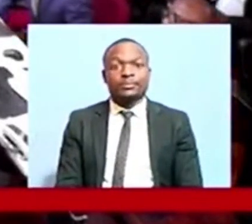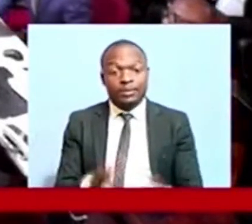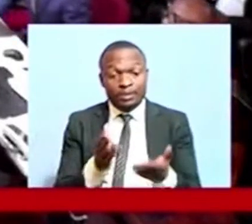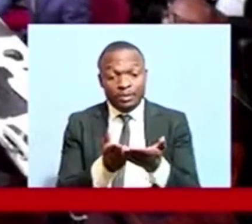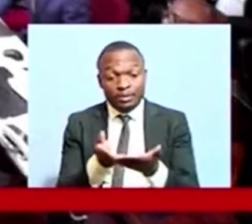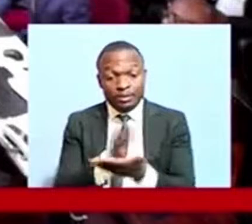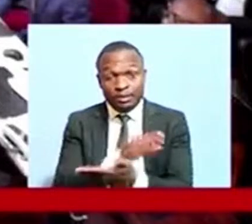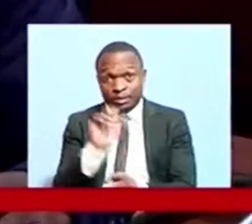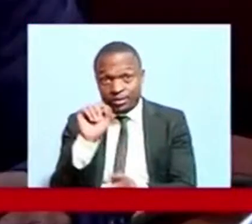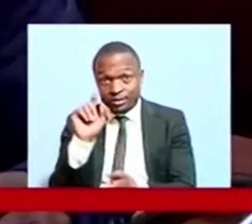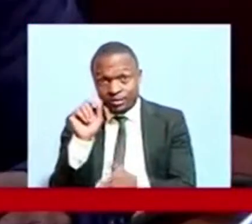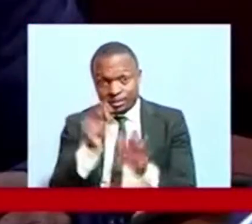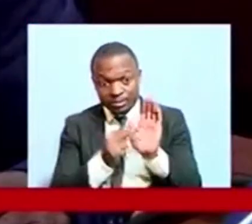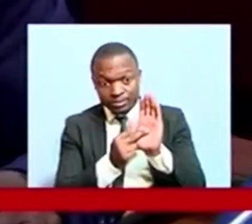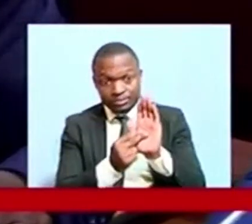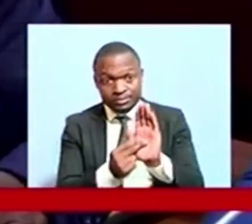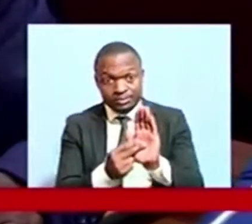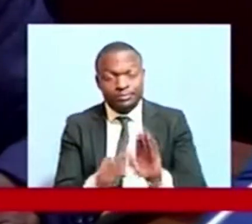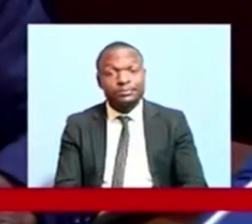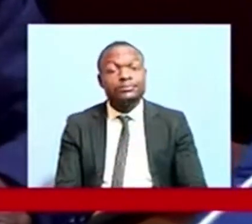11, you have indicated that